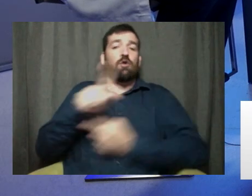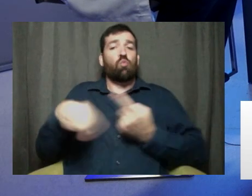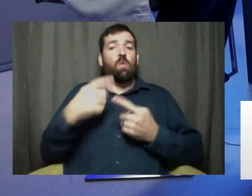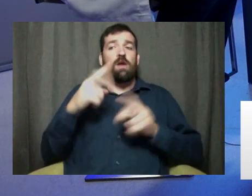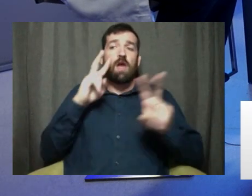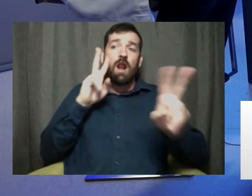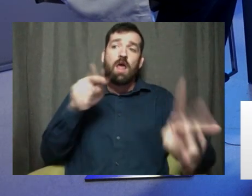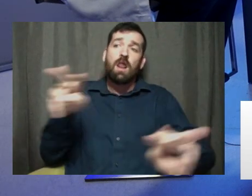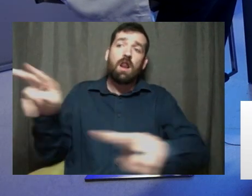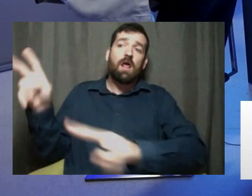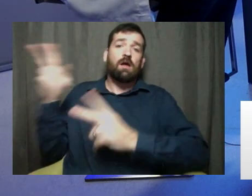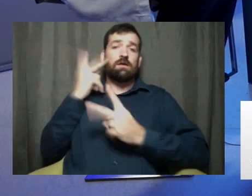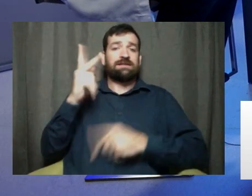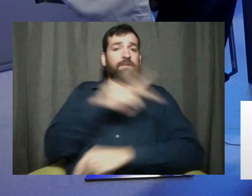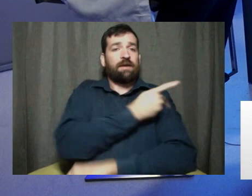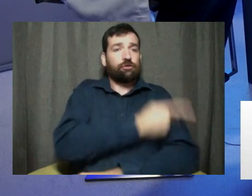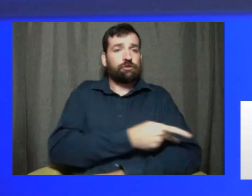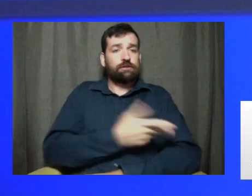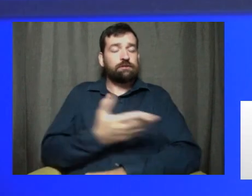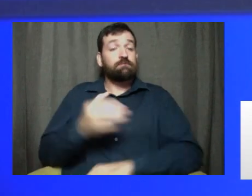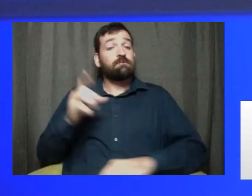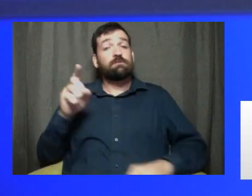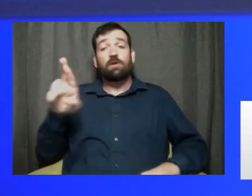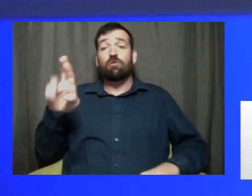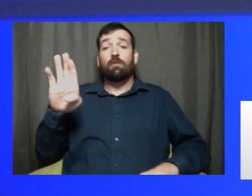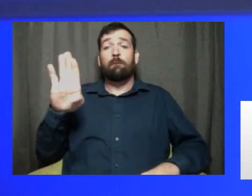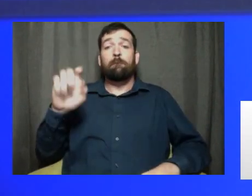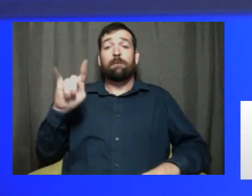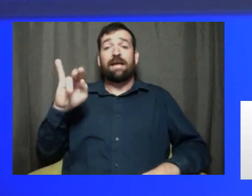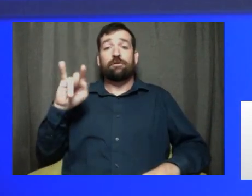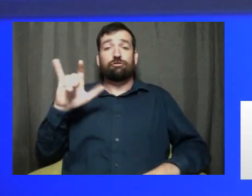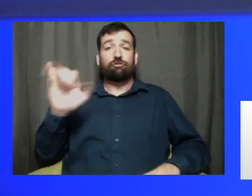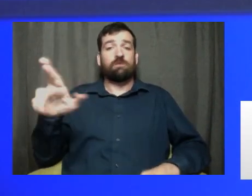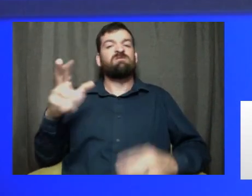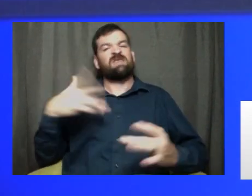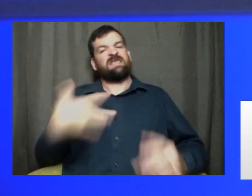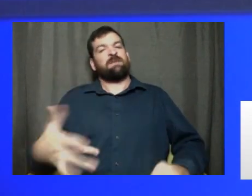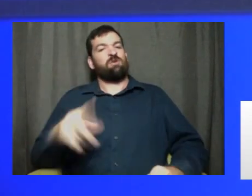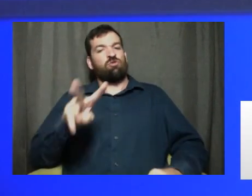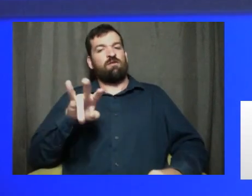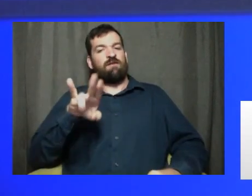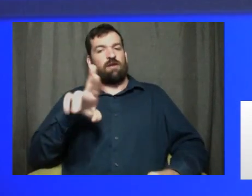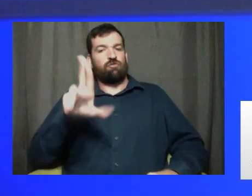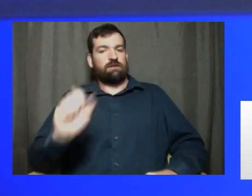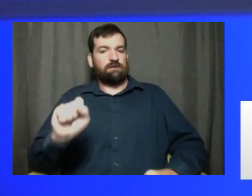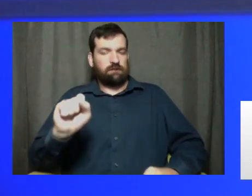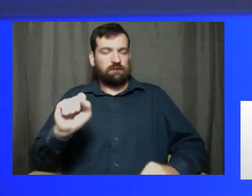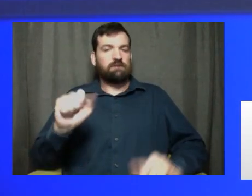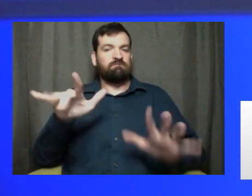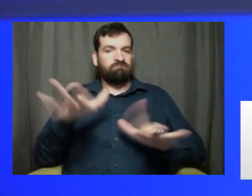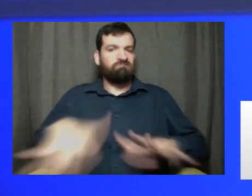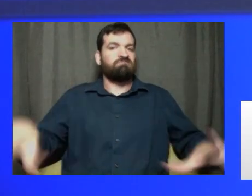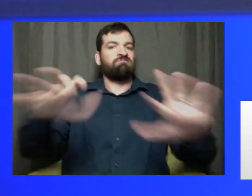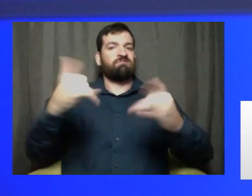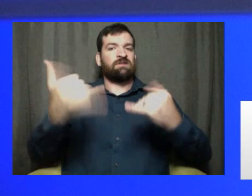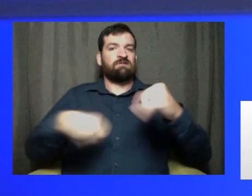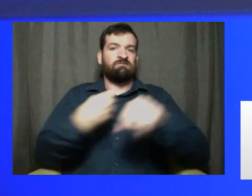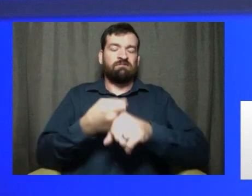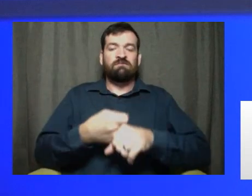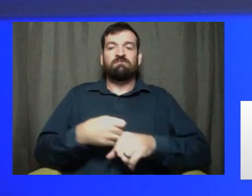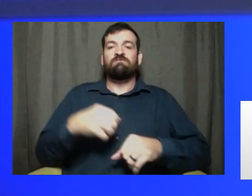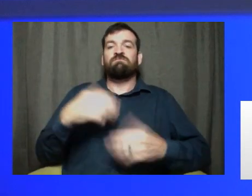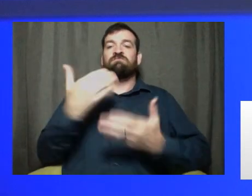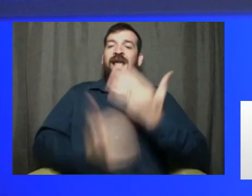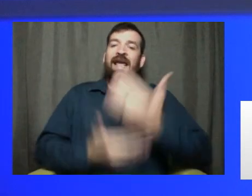Benninger, start. So we've been seeing a lot of the typical viruses that go around this time of year, things like hand, foot, and mouth,